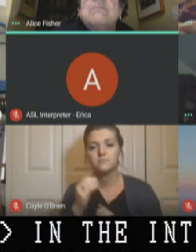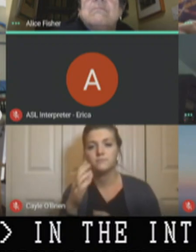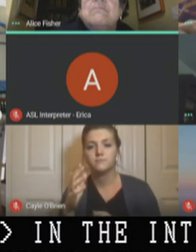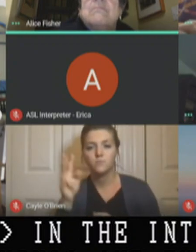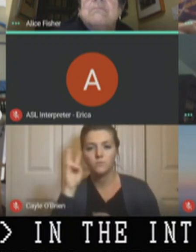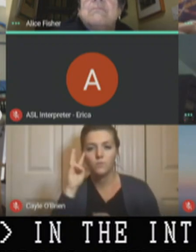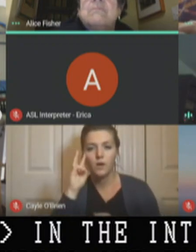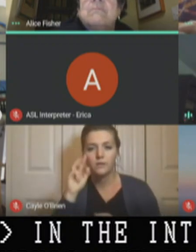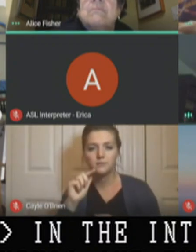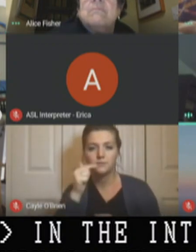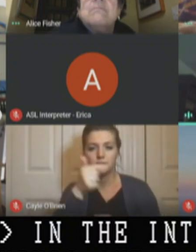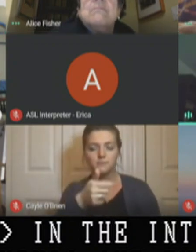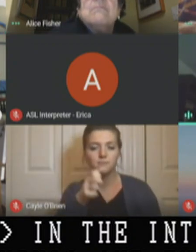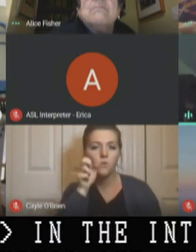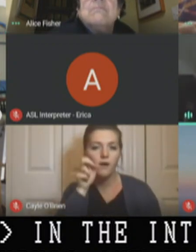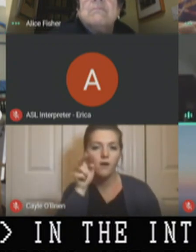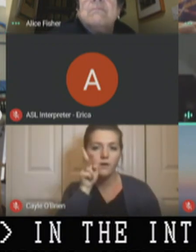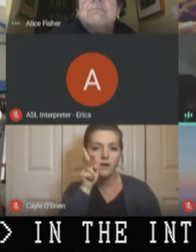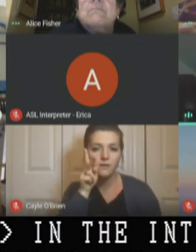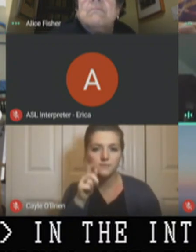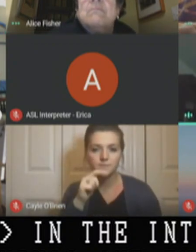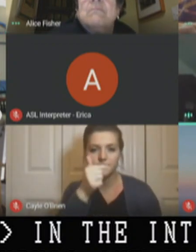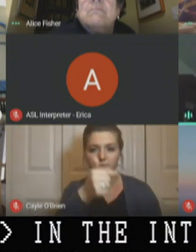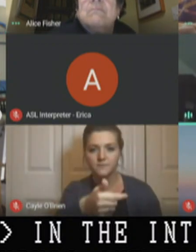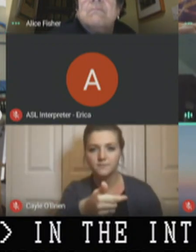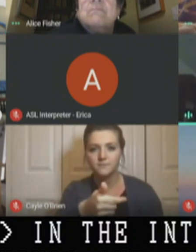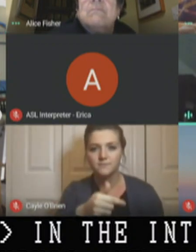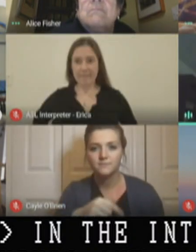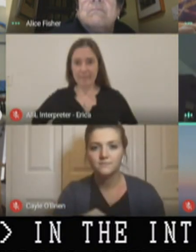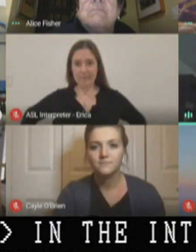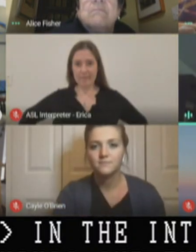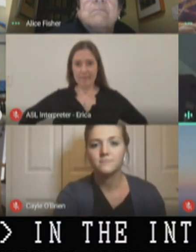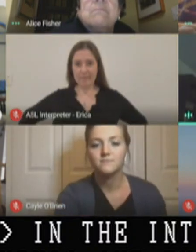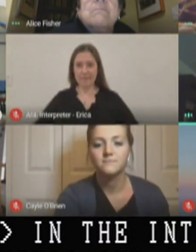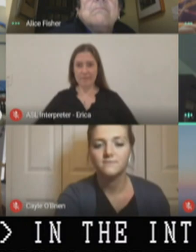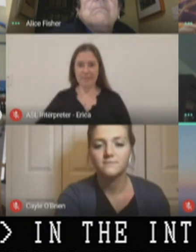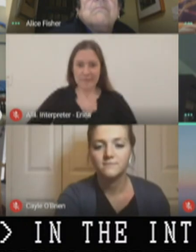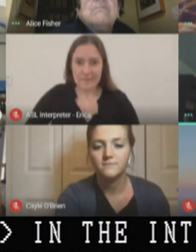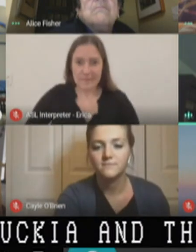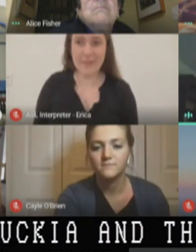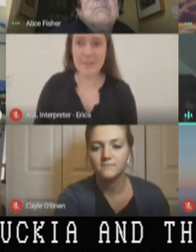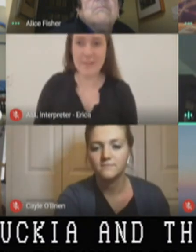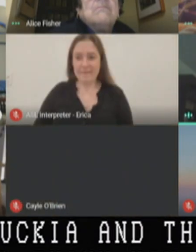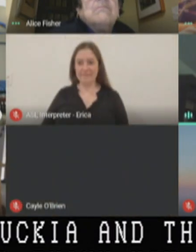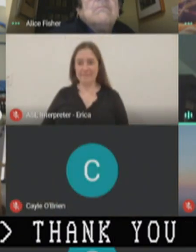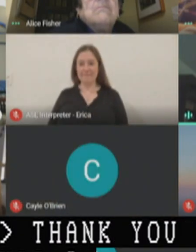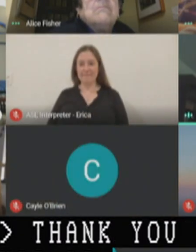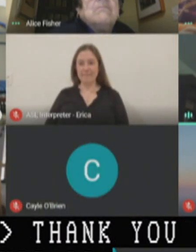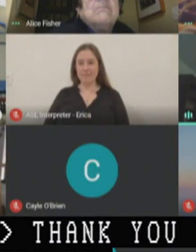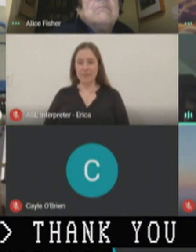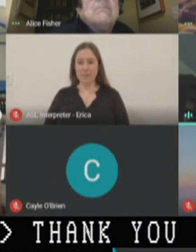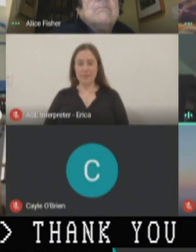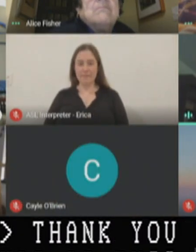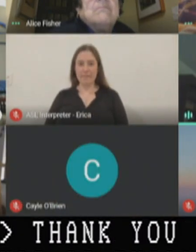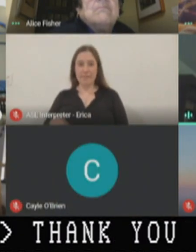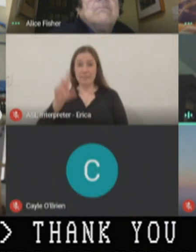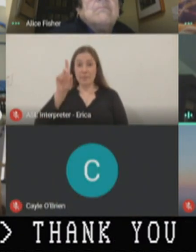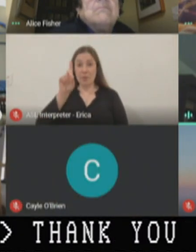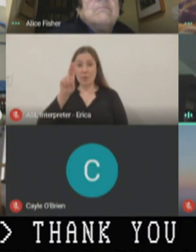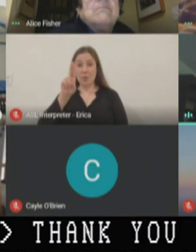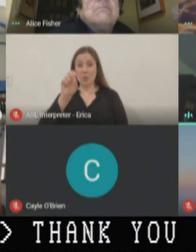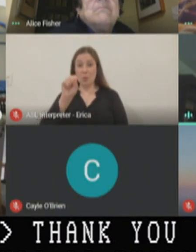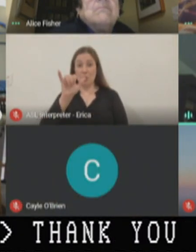Yeah, thank you very much. Sorry, this is Ducia again. Thank you so much, Michelle and Zanal,